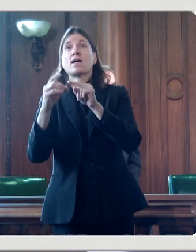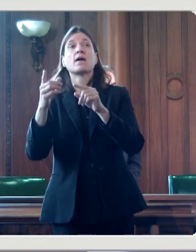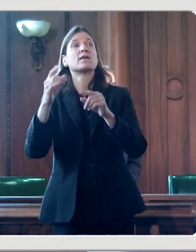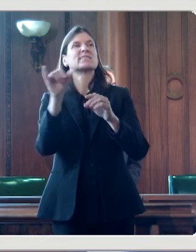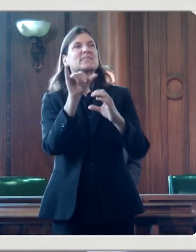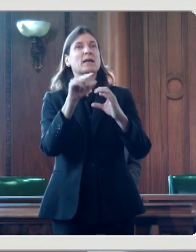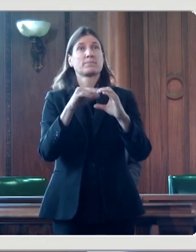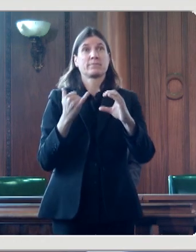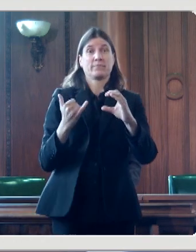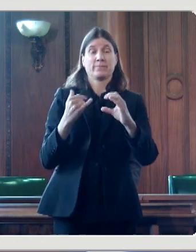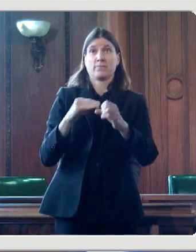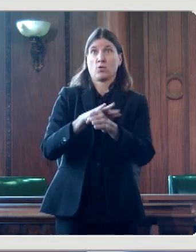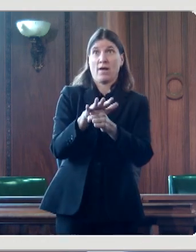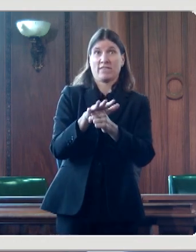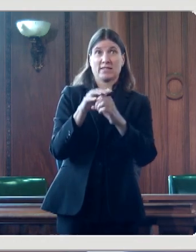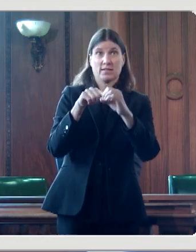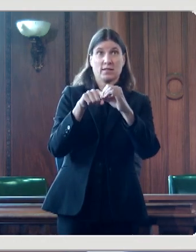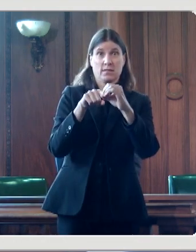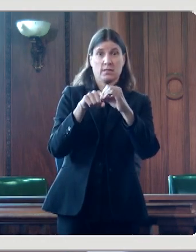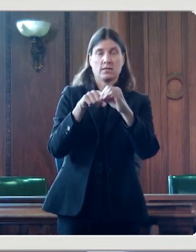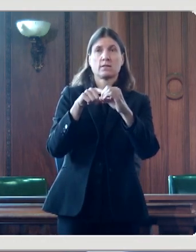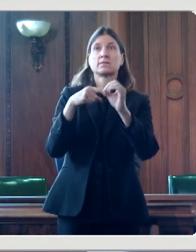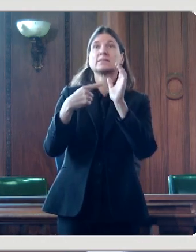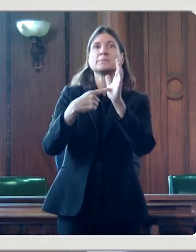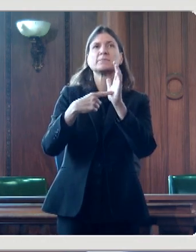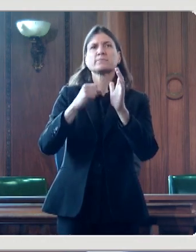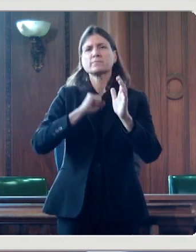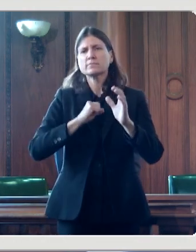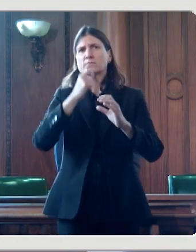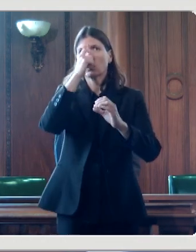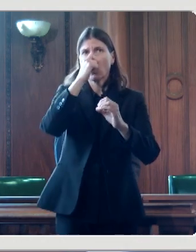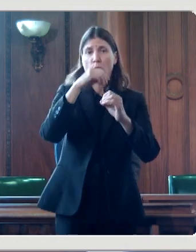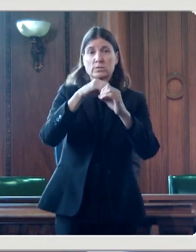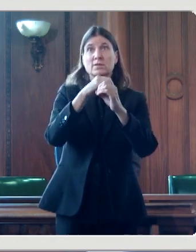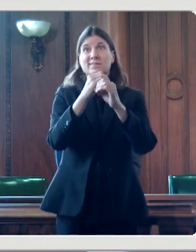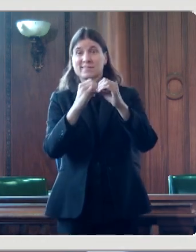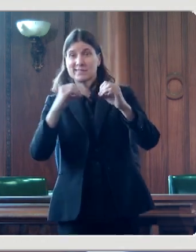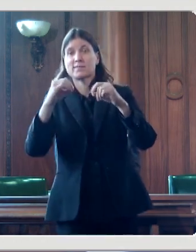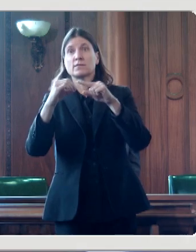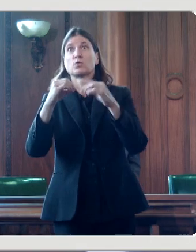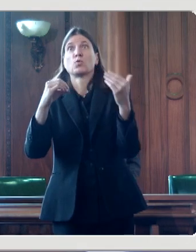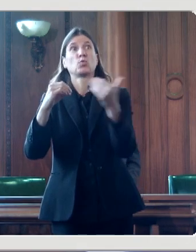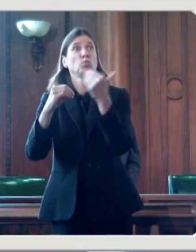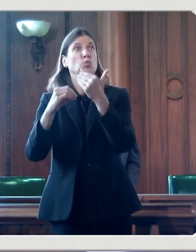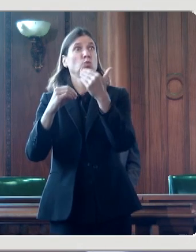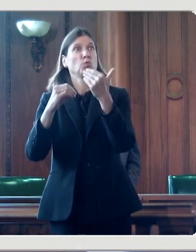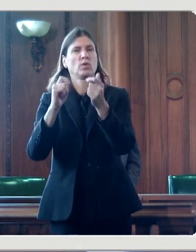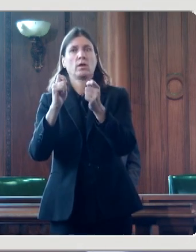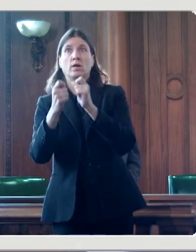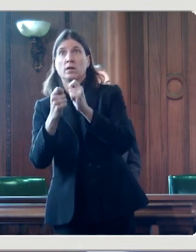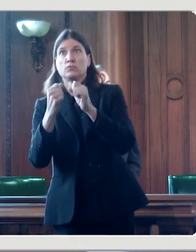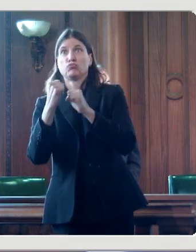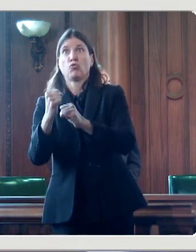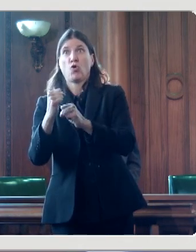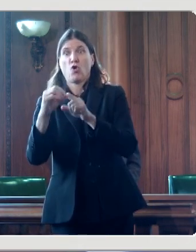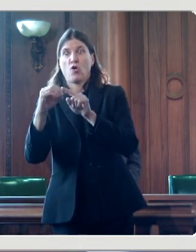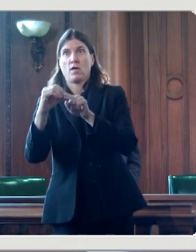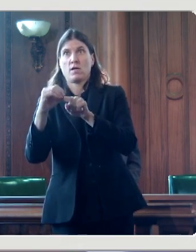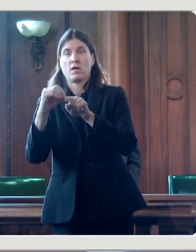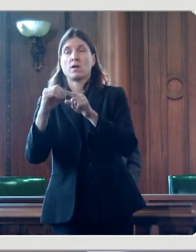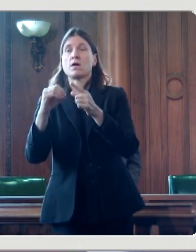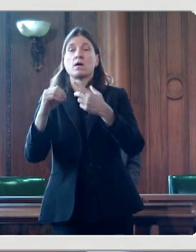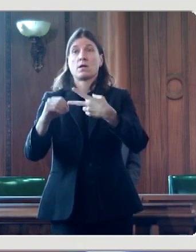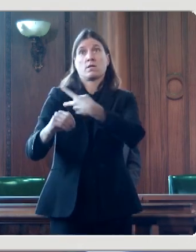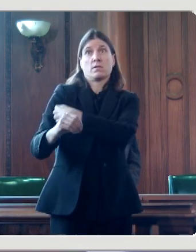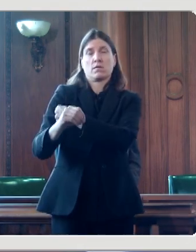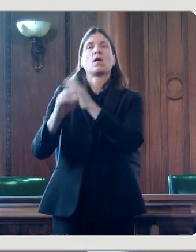appears to be as effective. This is based on data coming from England. However, those who are infected, for some reason that we don't